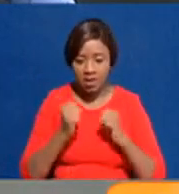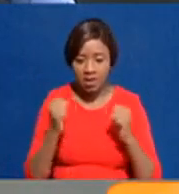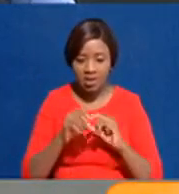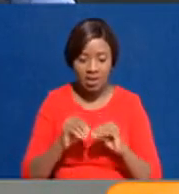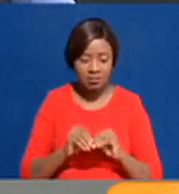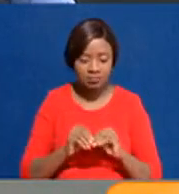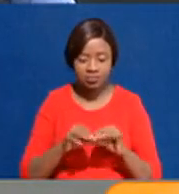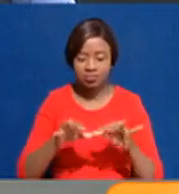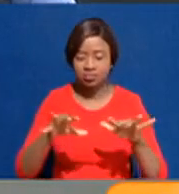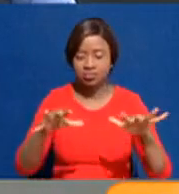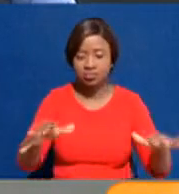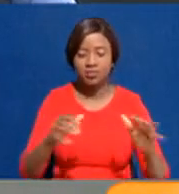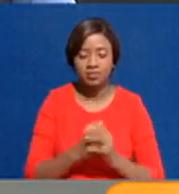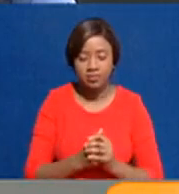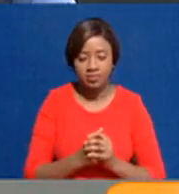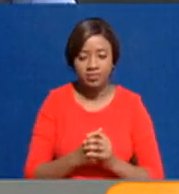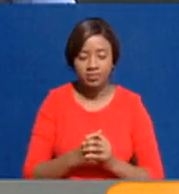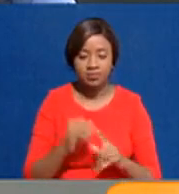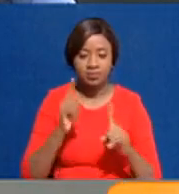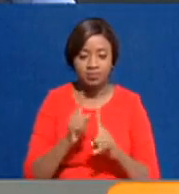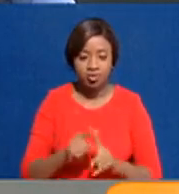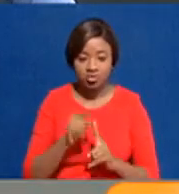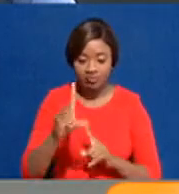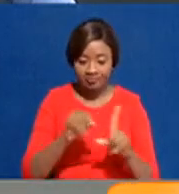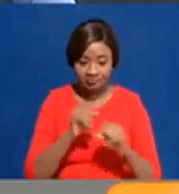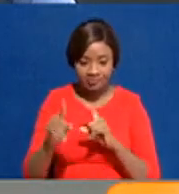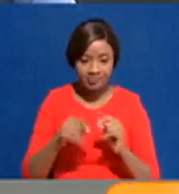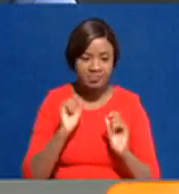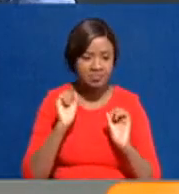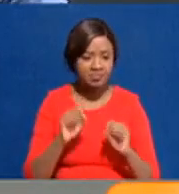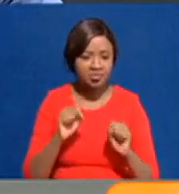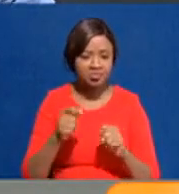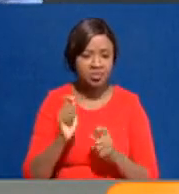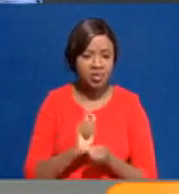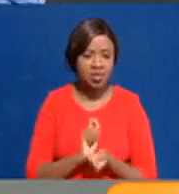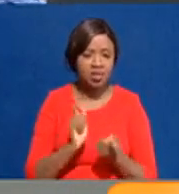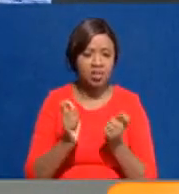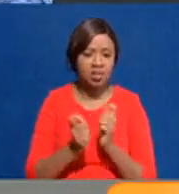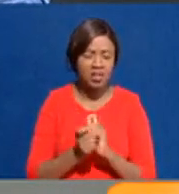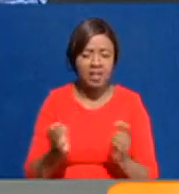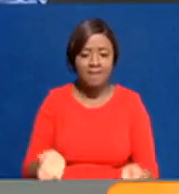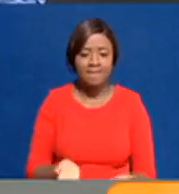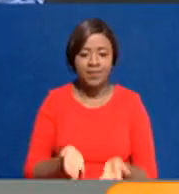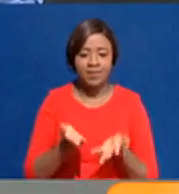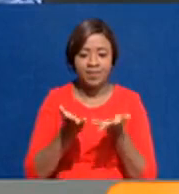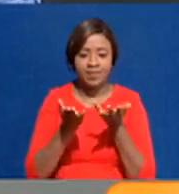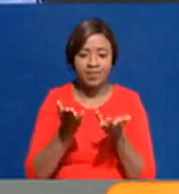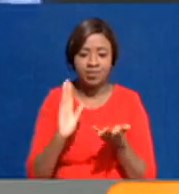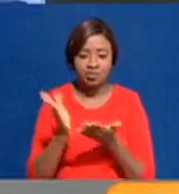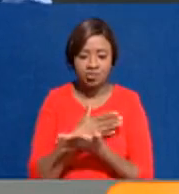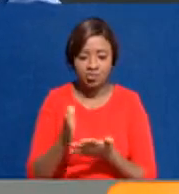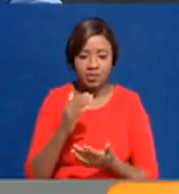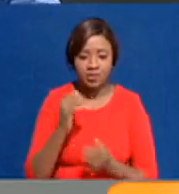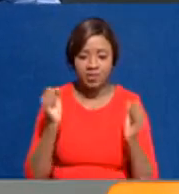area. And as Laura Otieno reports, the discovery is likely to reverse progress in the fight against